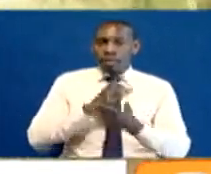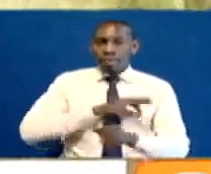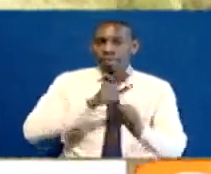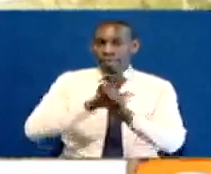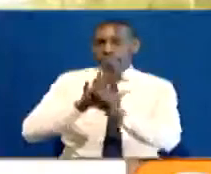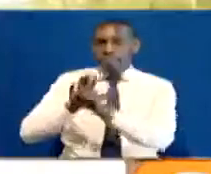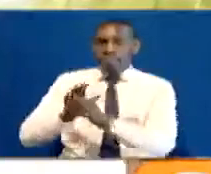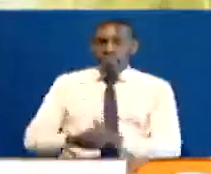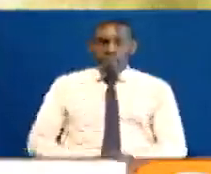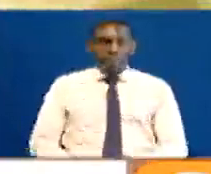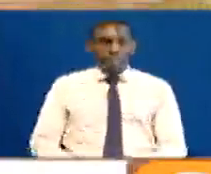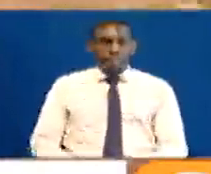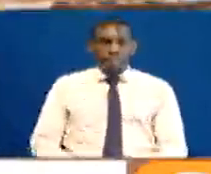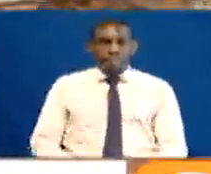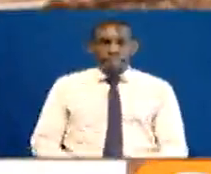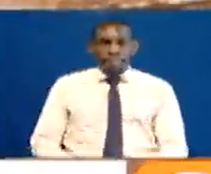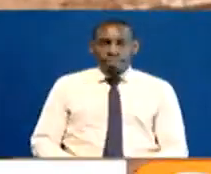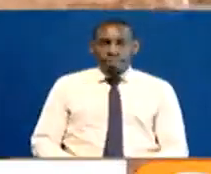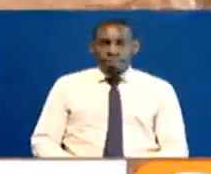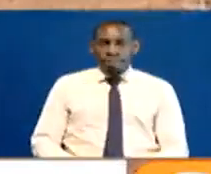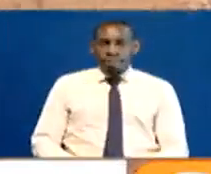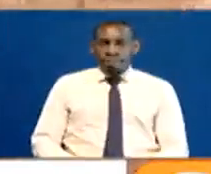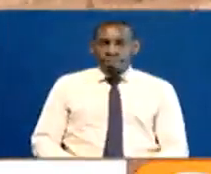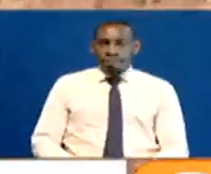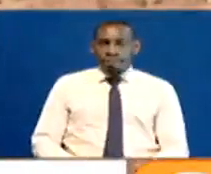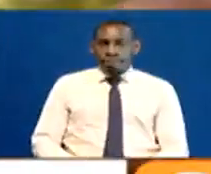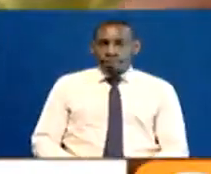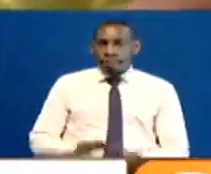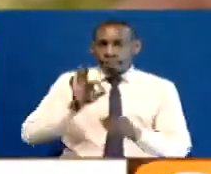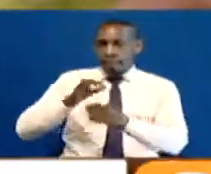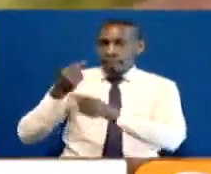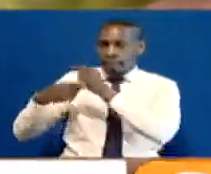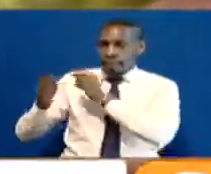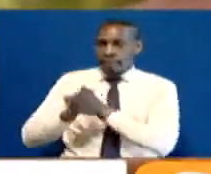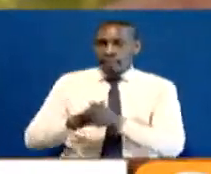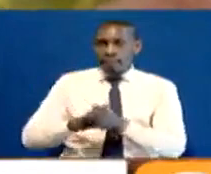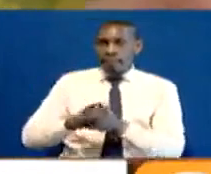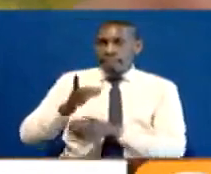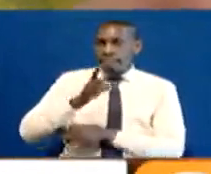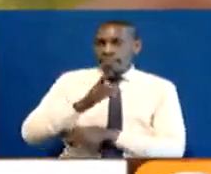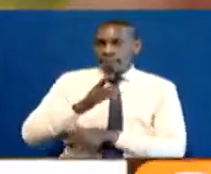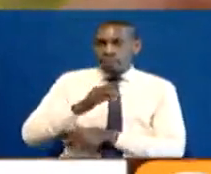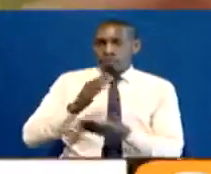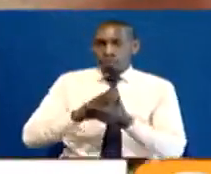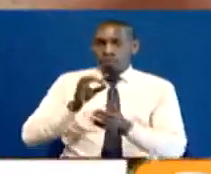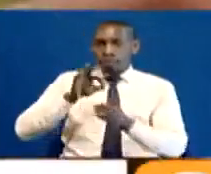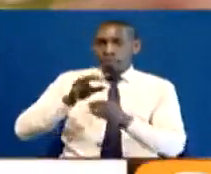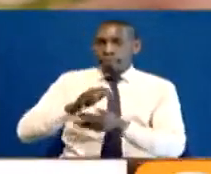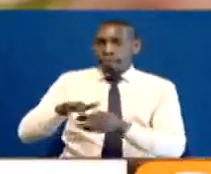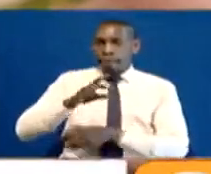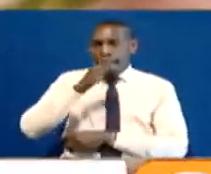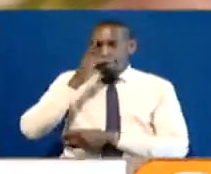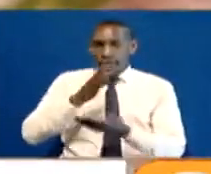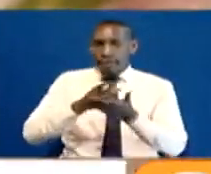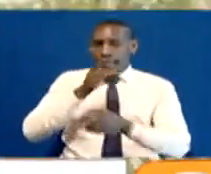mazuri. Mwiti grows his chamomile organically. The crop is drought tolerant and can perform well in